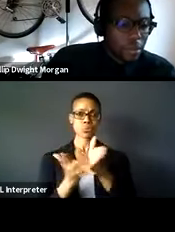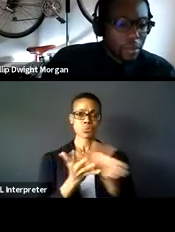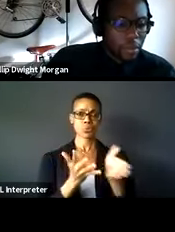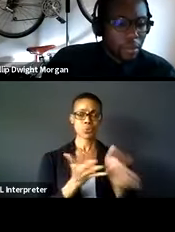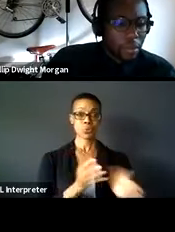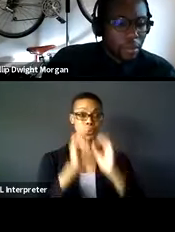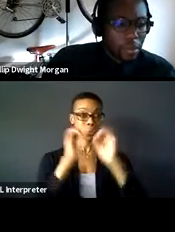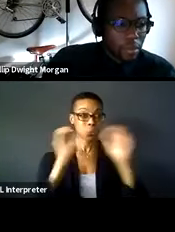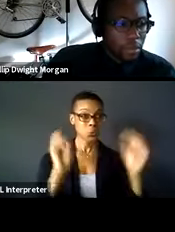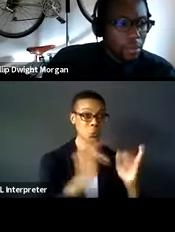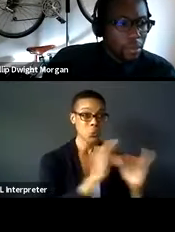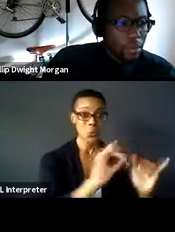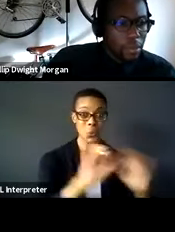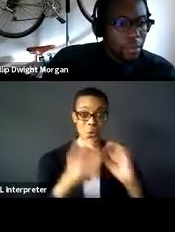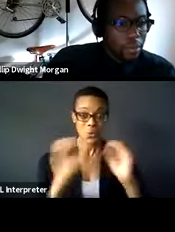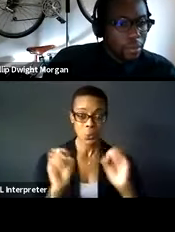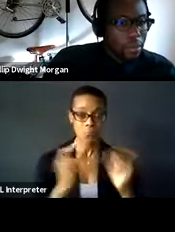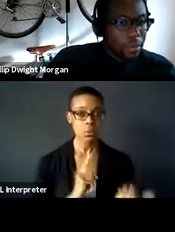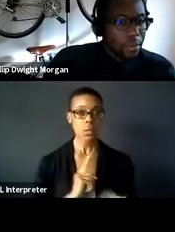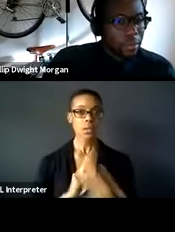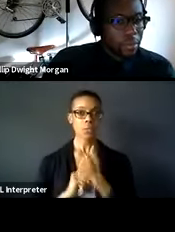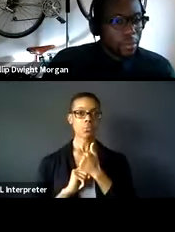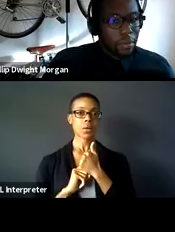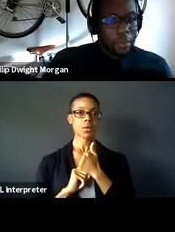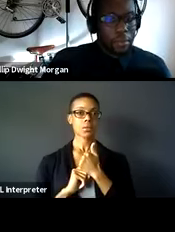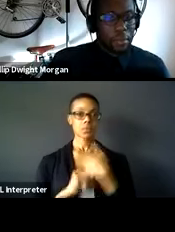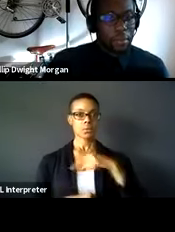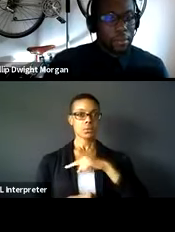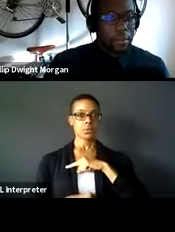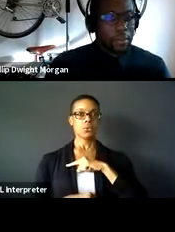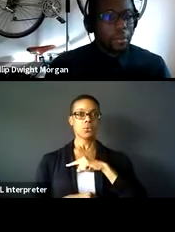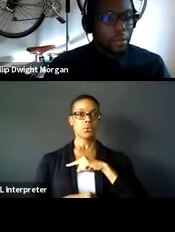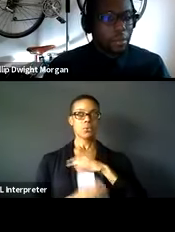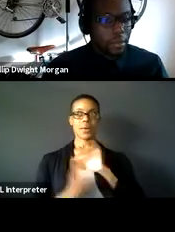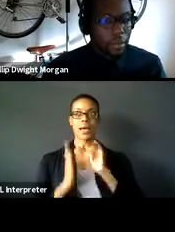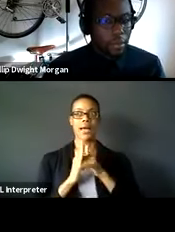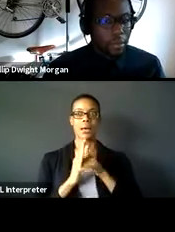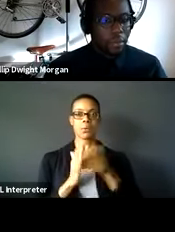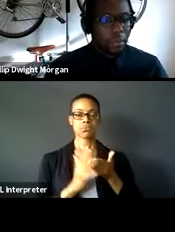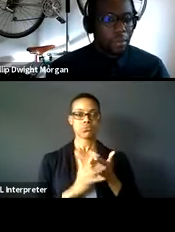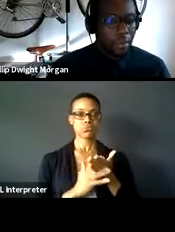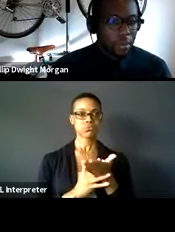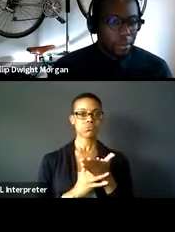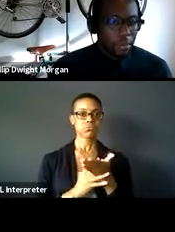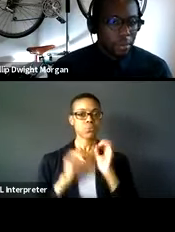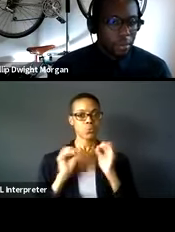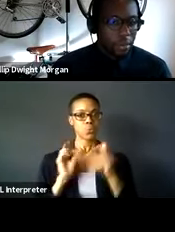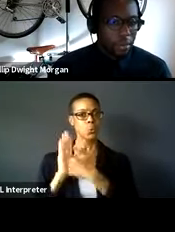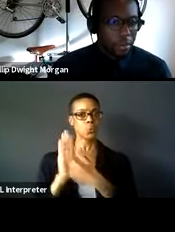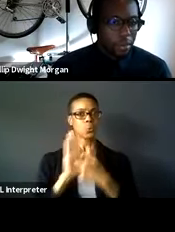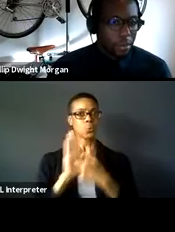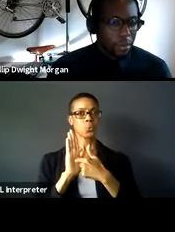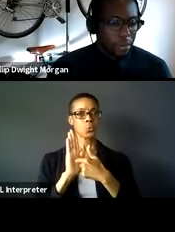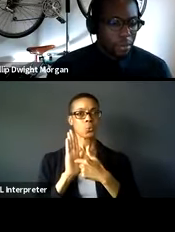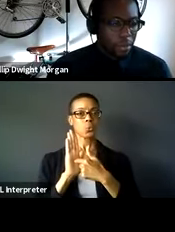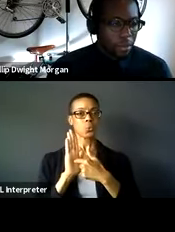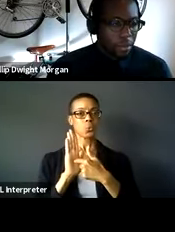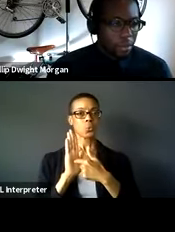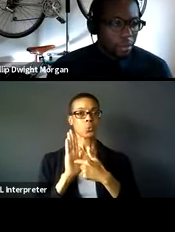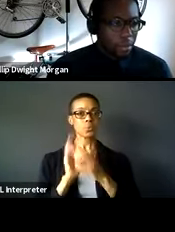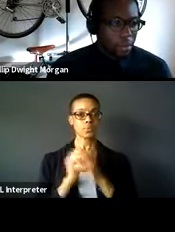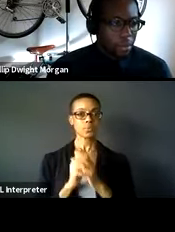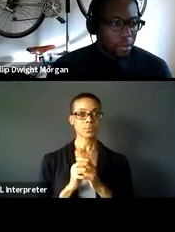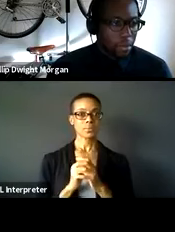ourselves in the spaces that we exist and move through. And sometimes that creates uncertainty